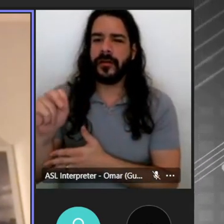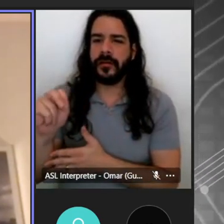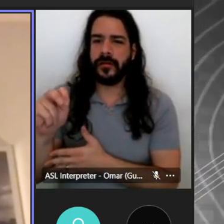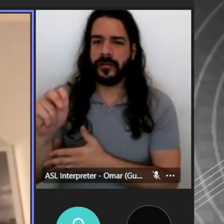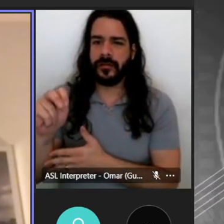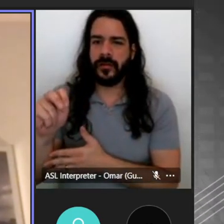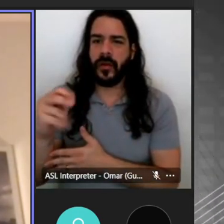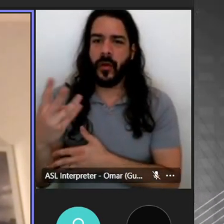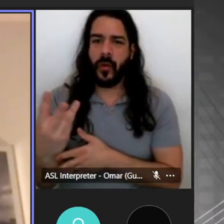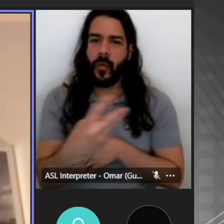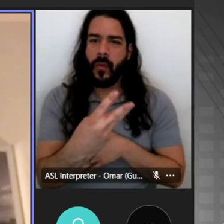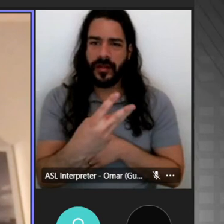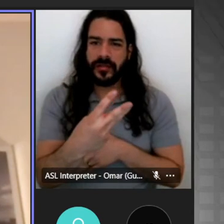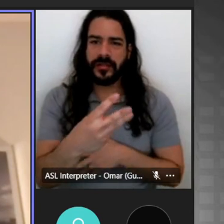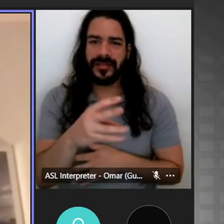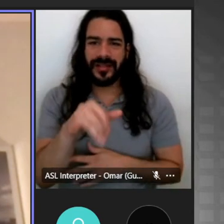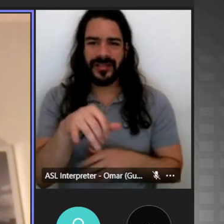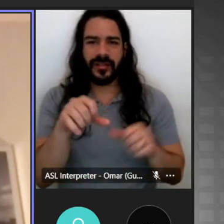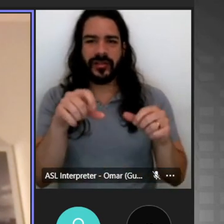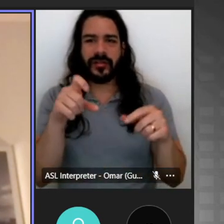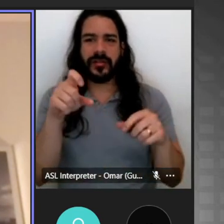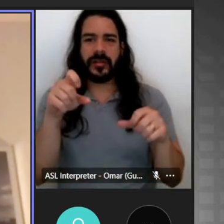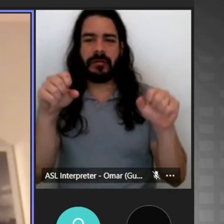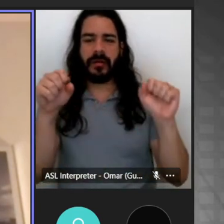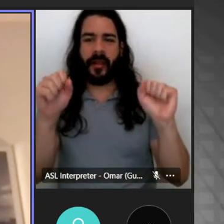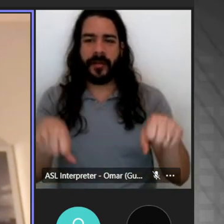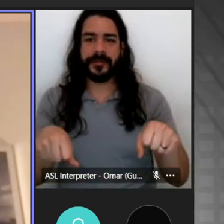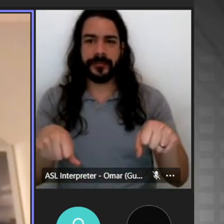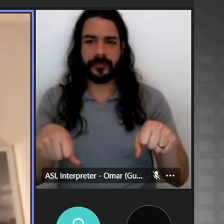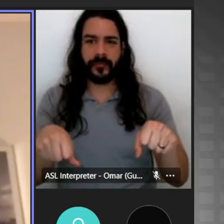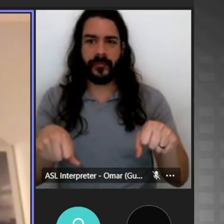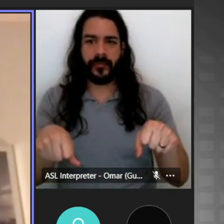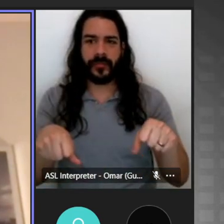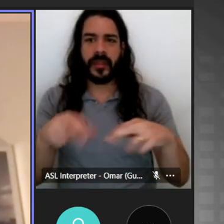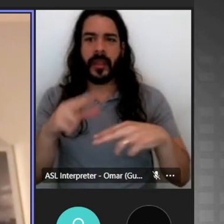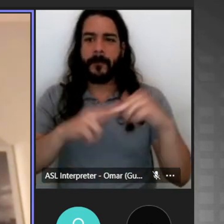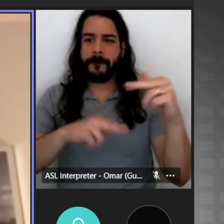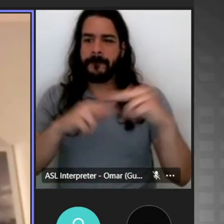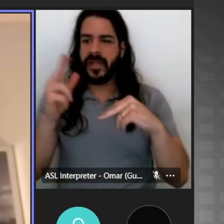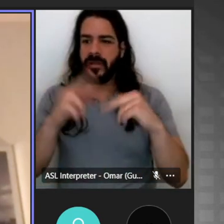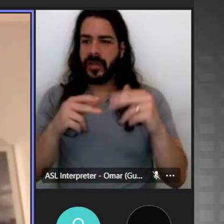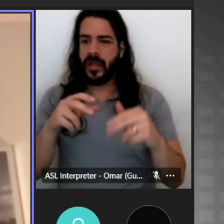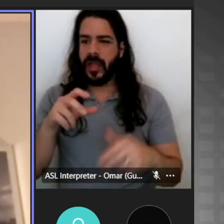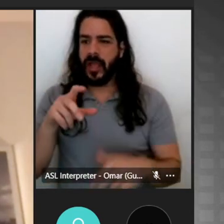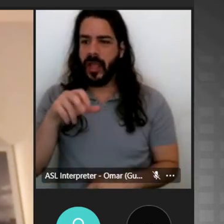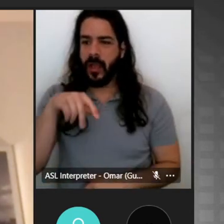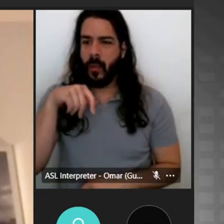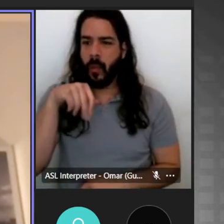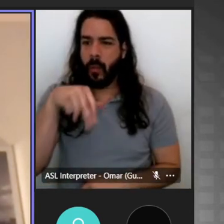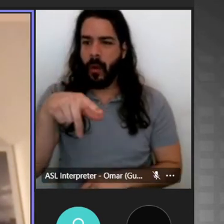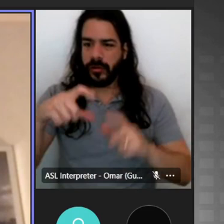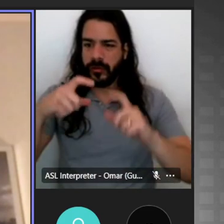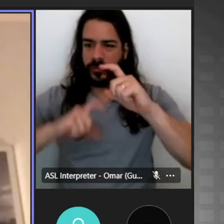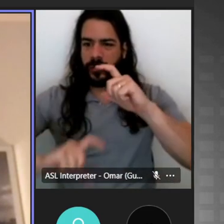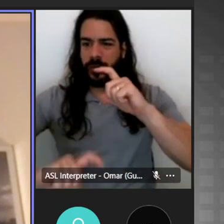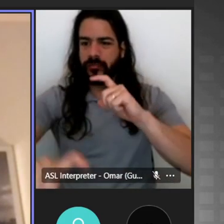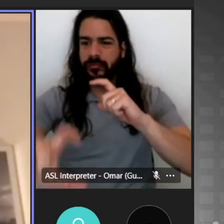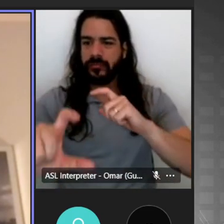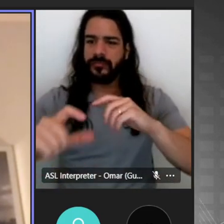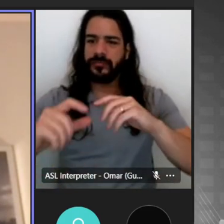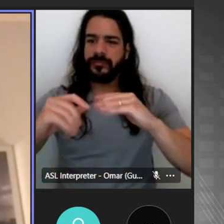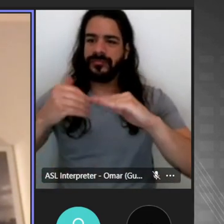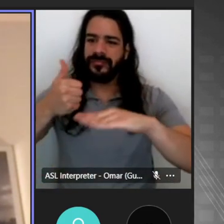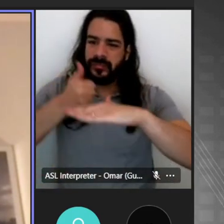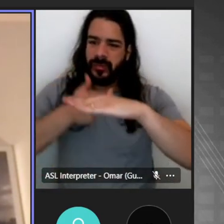at Farragut North is from to Farragut West is maybe they could put together or construct a walking tunnel underground under